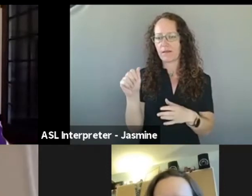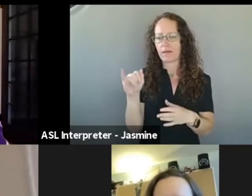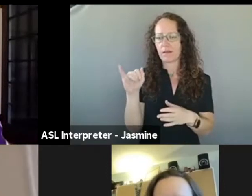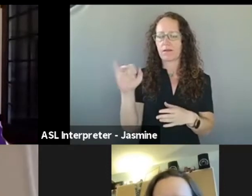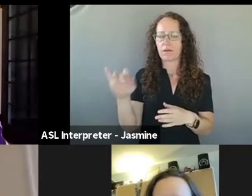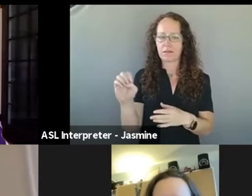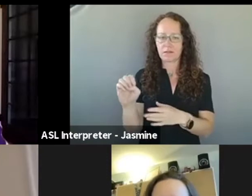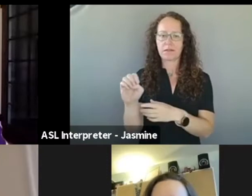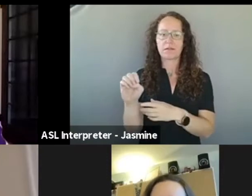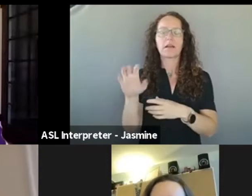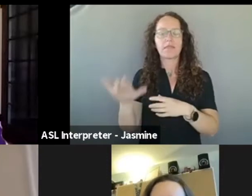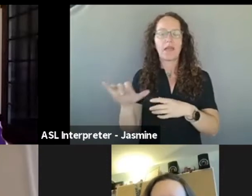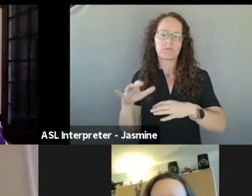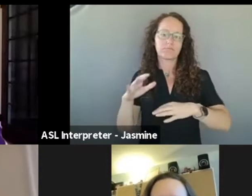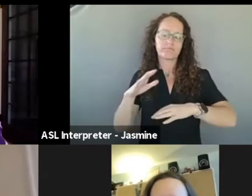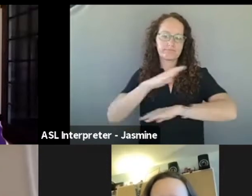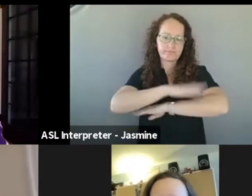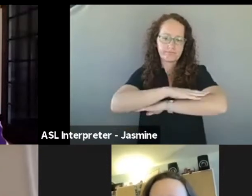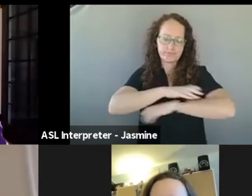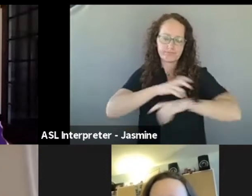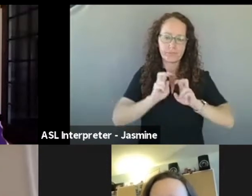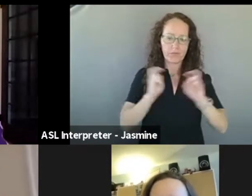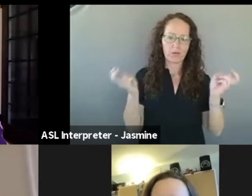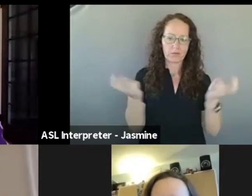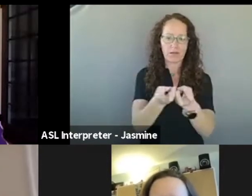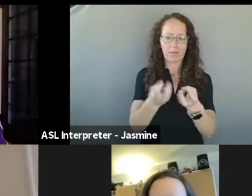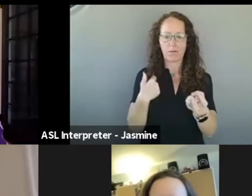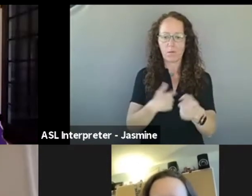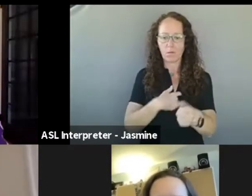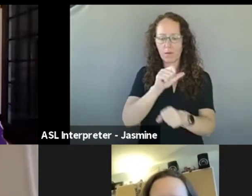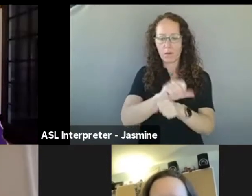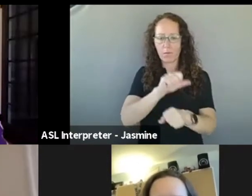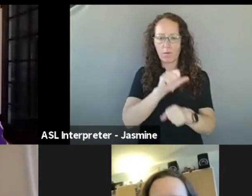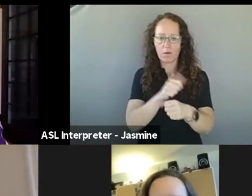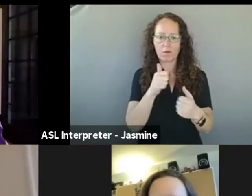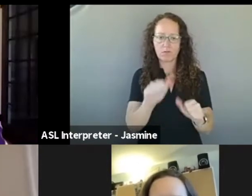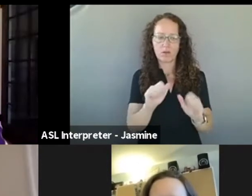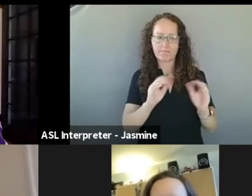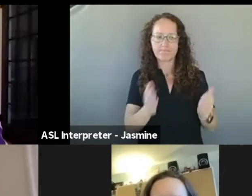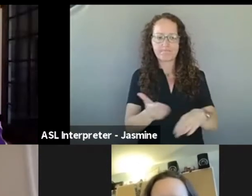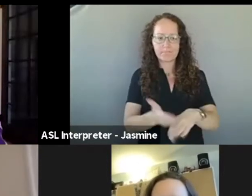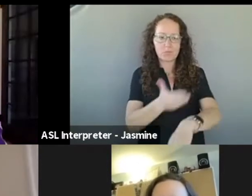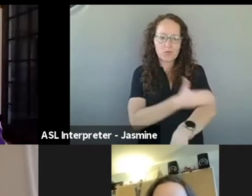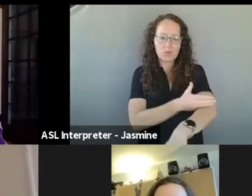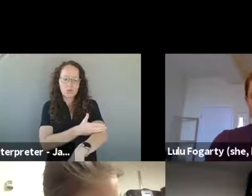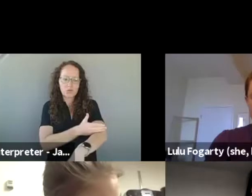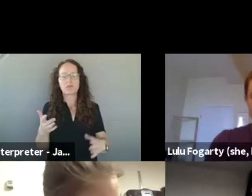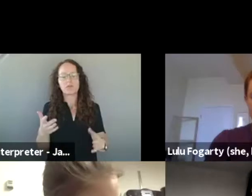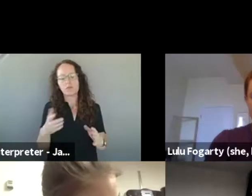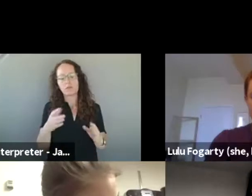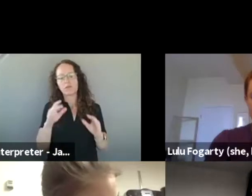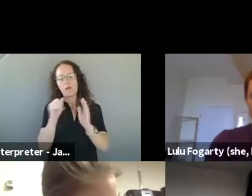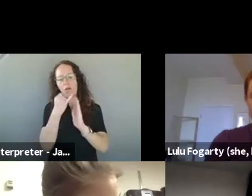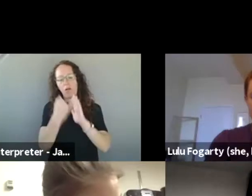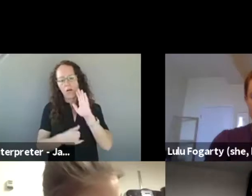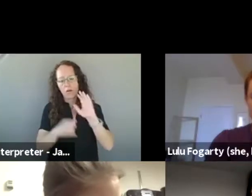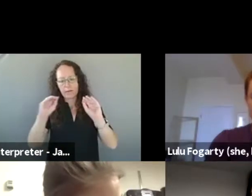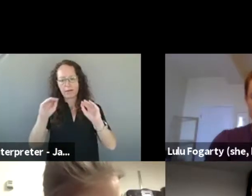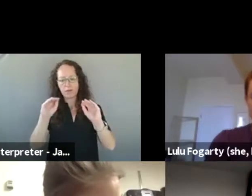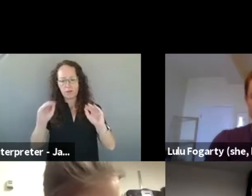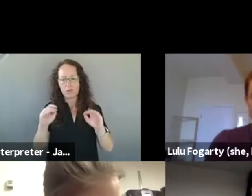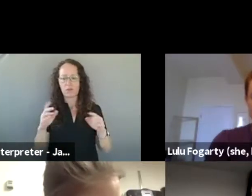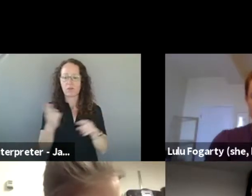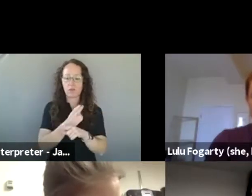improve and advance the state of arts education through professional development workshops, advocacy, and online resources and platforms to connect the